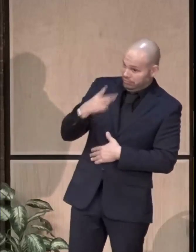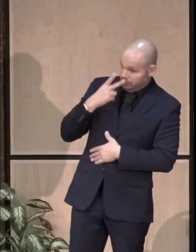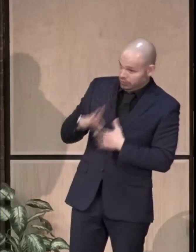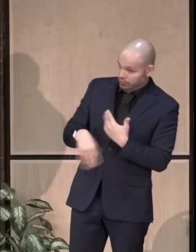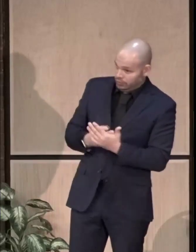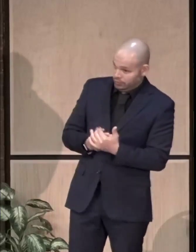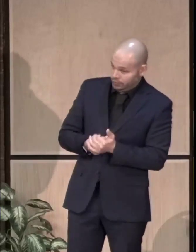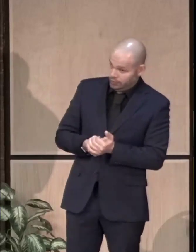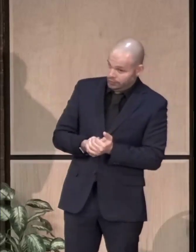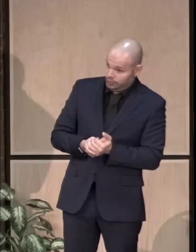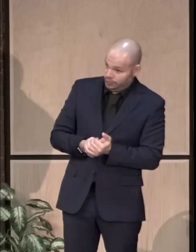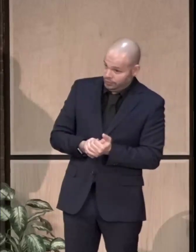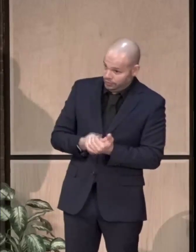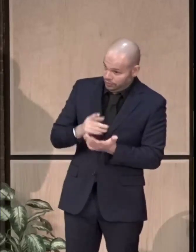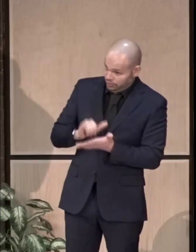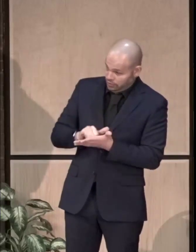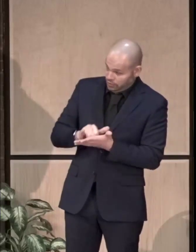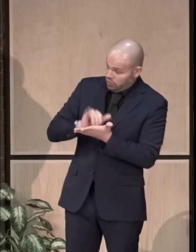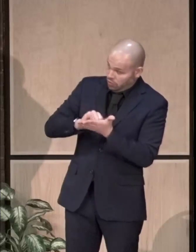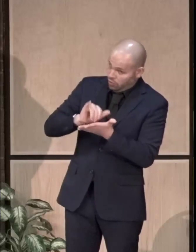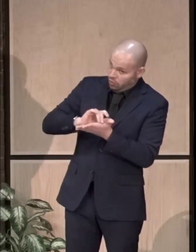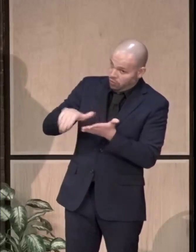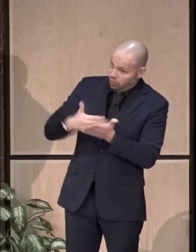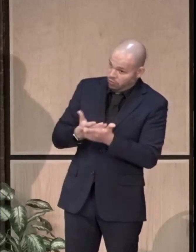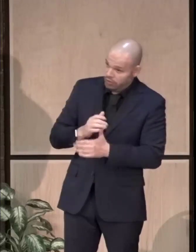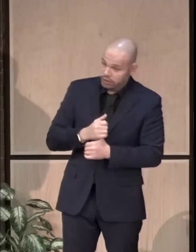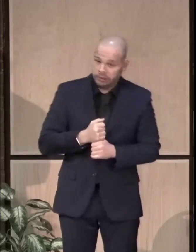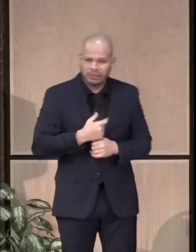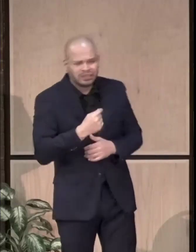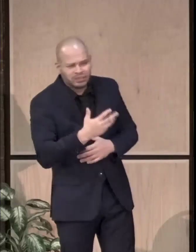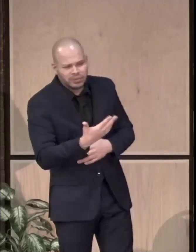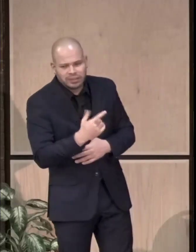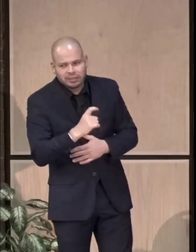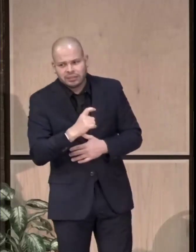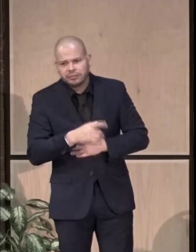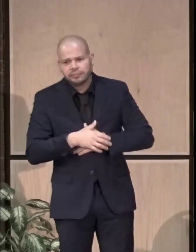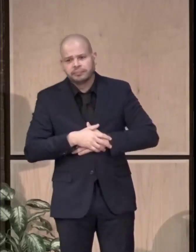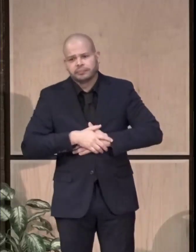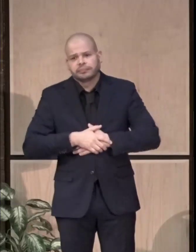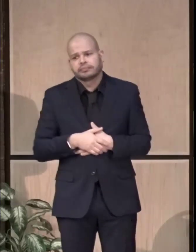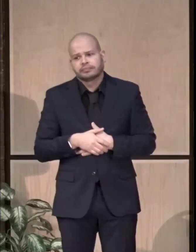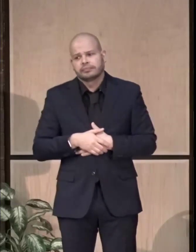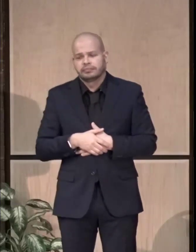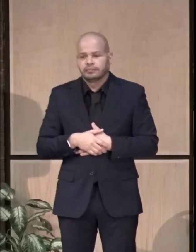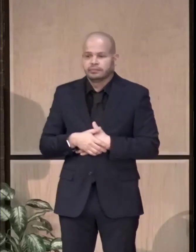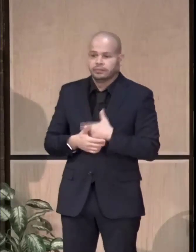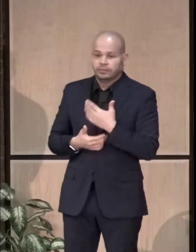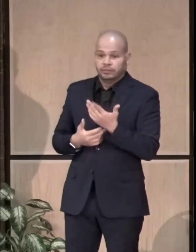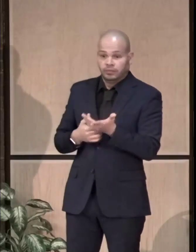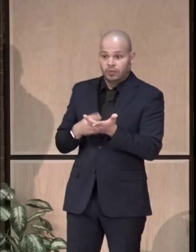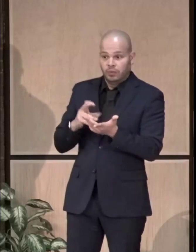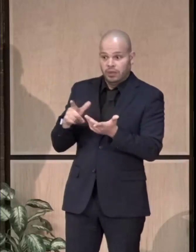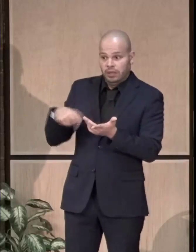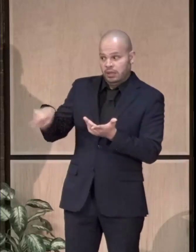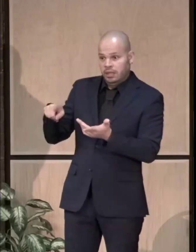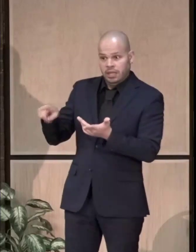I was like, if you're, what do you mean by that was it? Well, that's all you asked them to do. I asked them